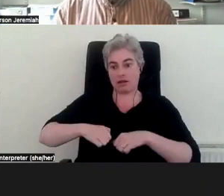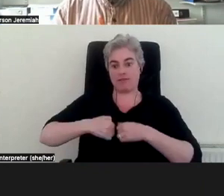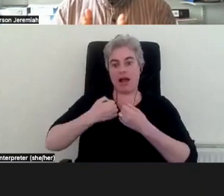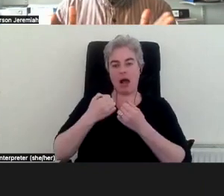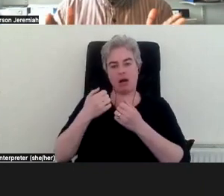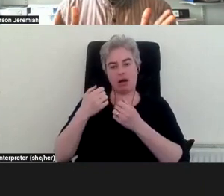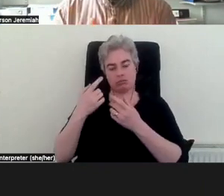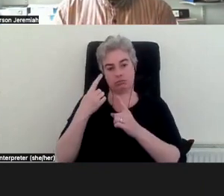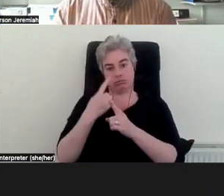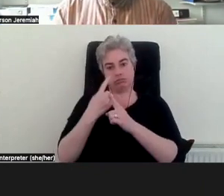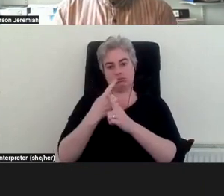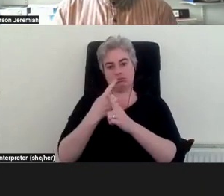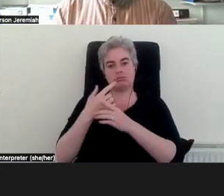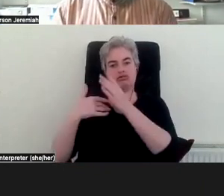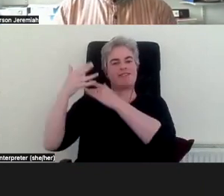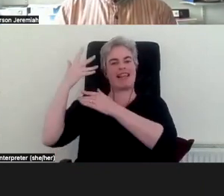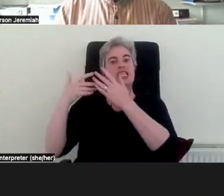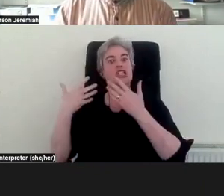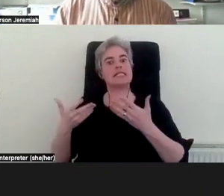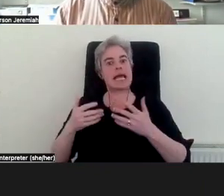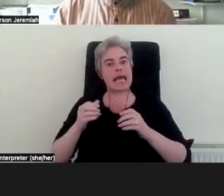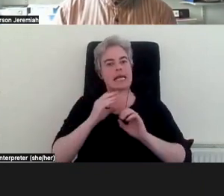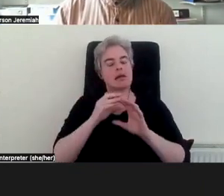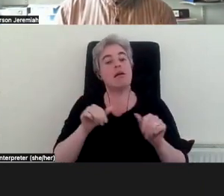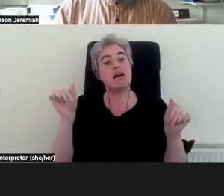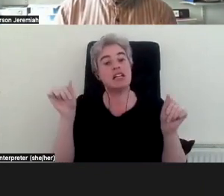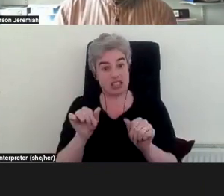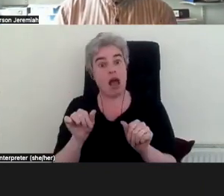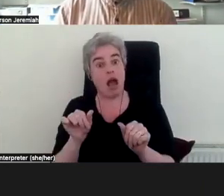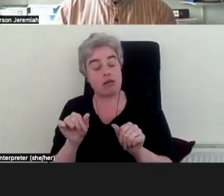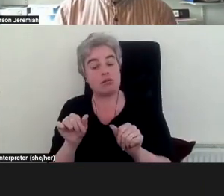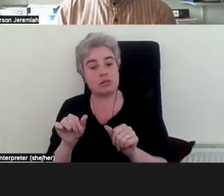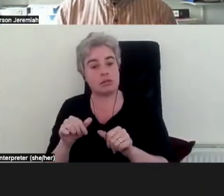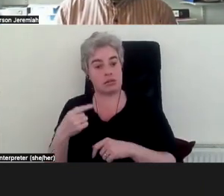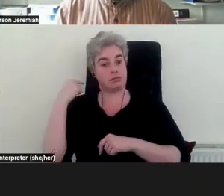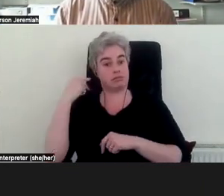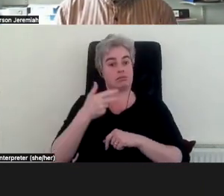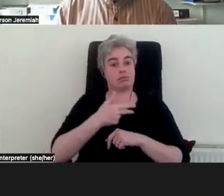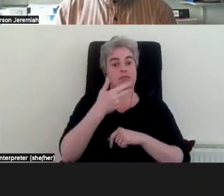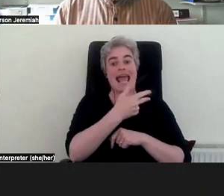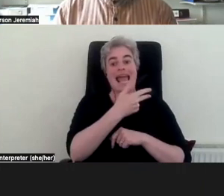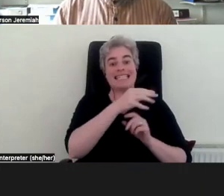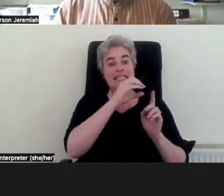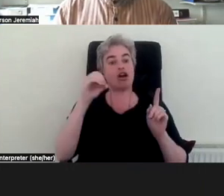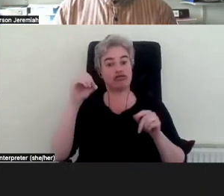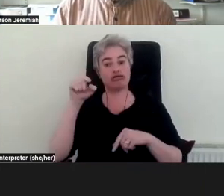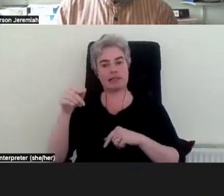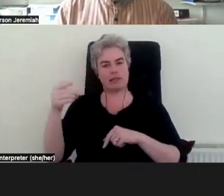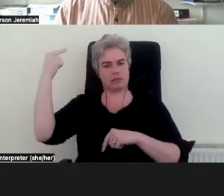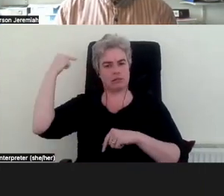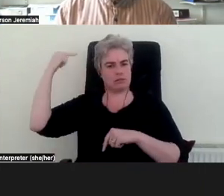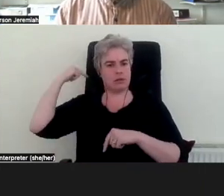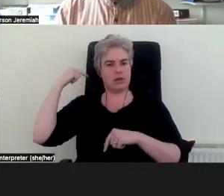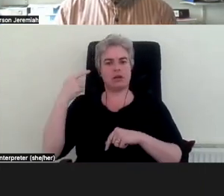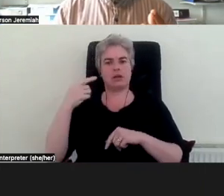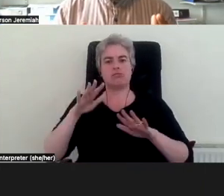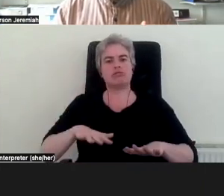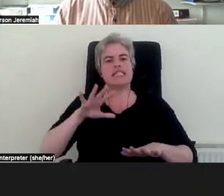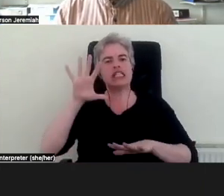reflection today. Just to start with, in 1800s, British